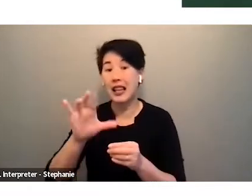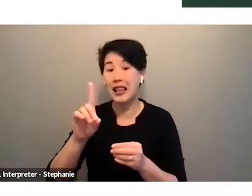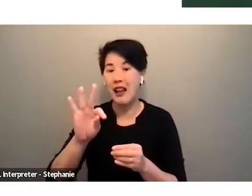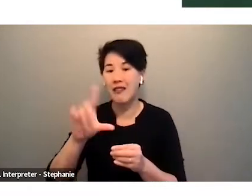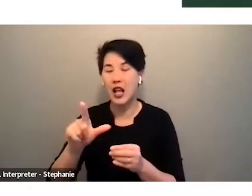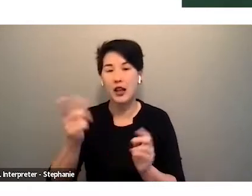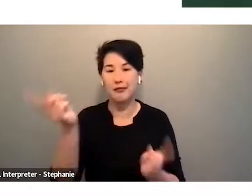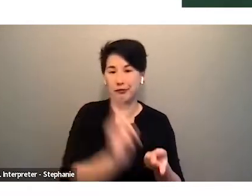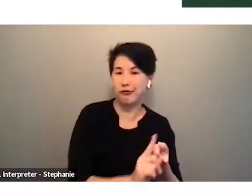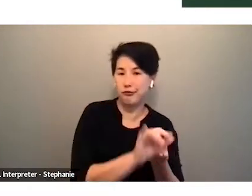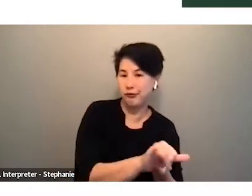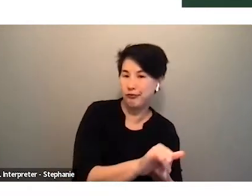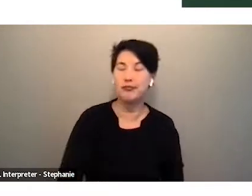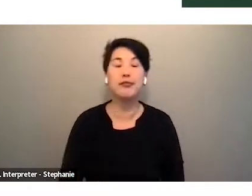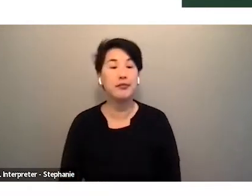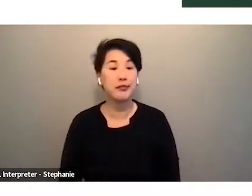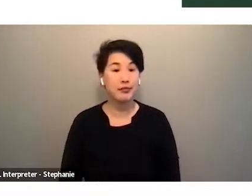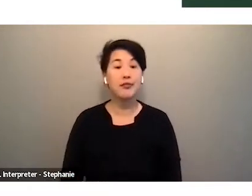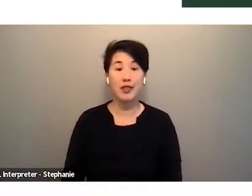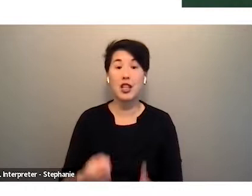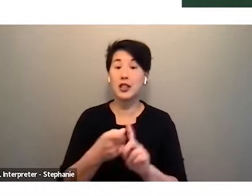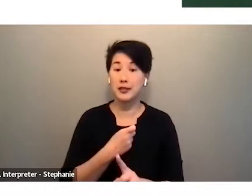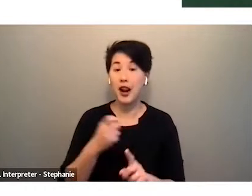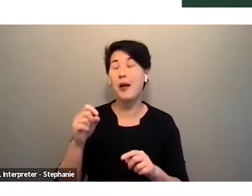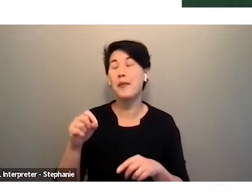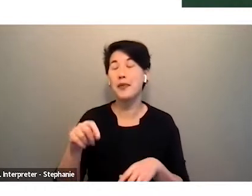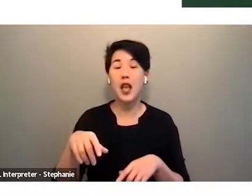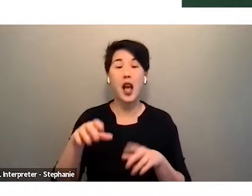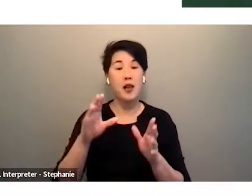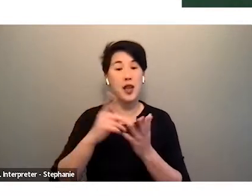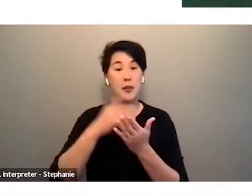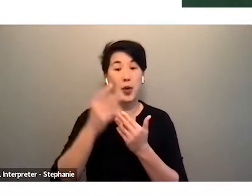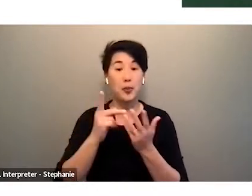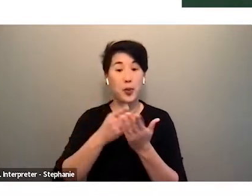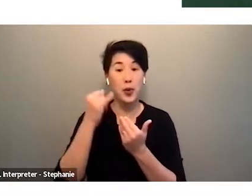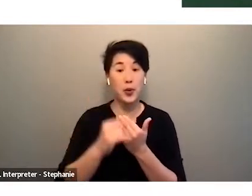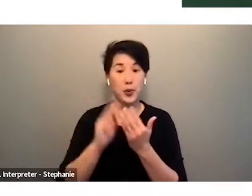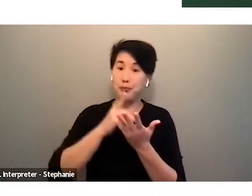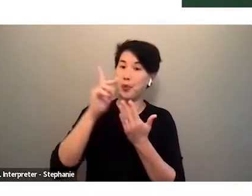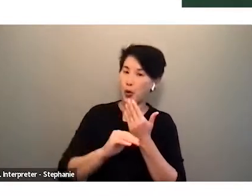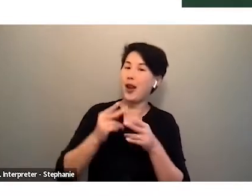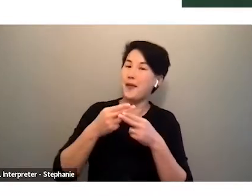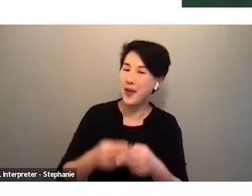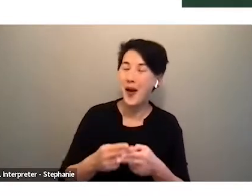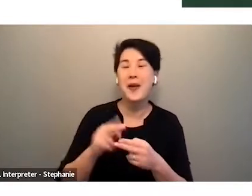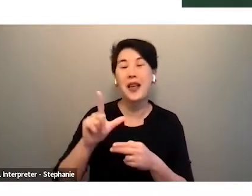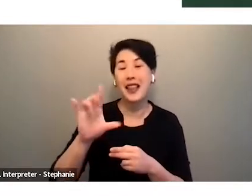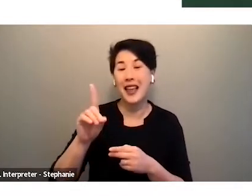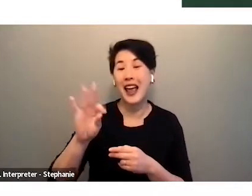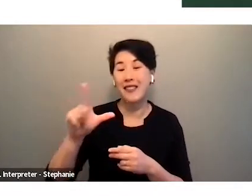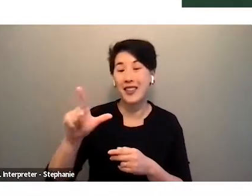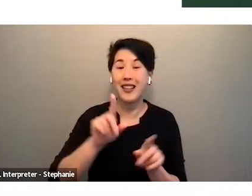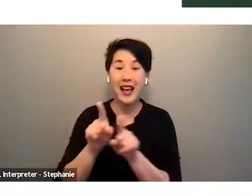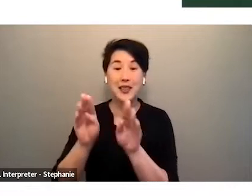this comes from our program, Landfills as Museums. So this is the first project that we did with